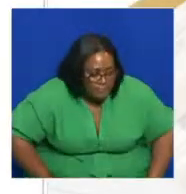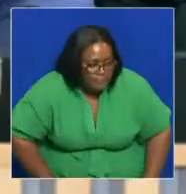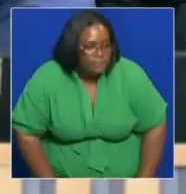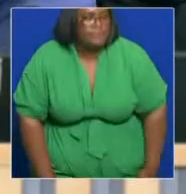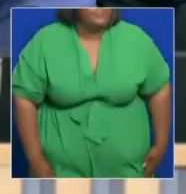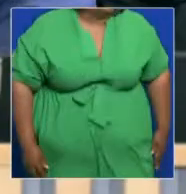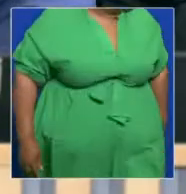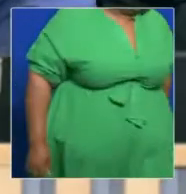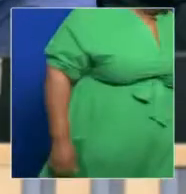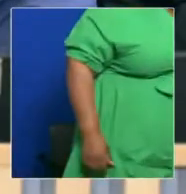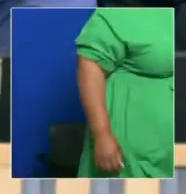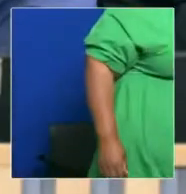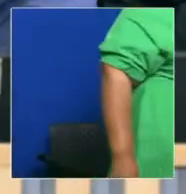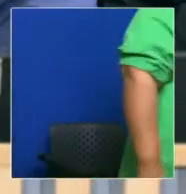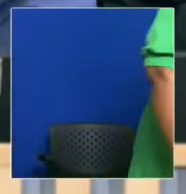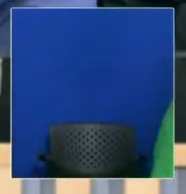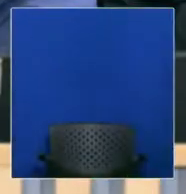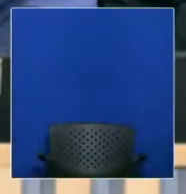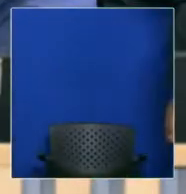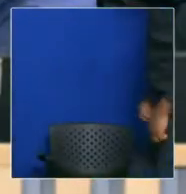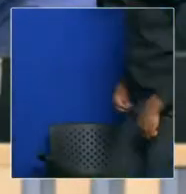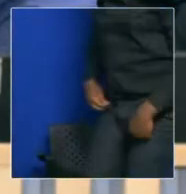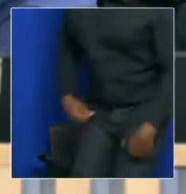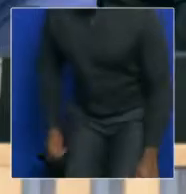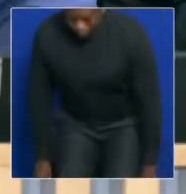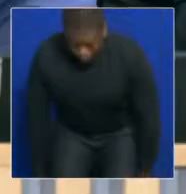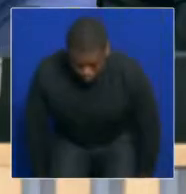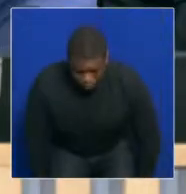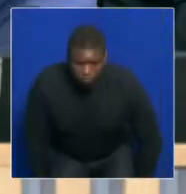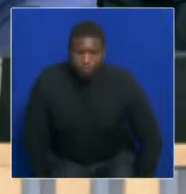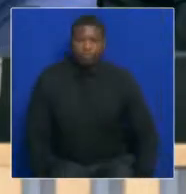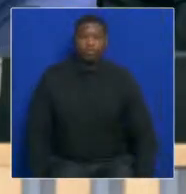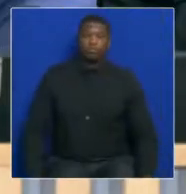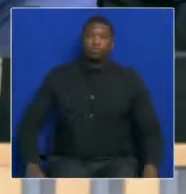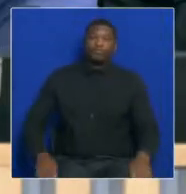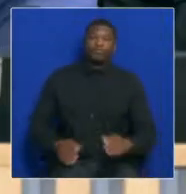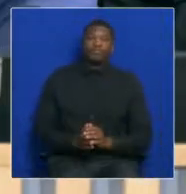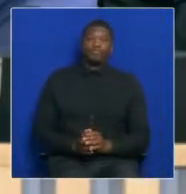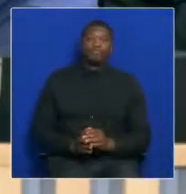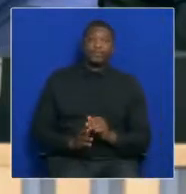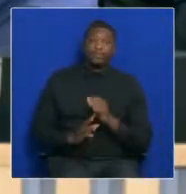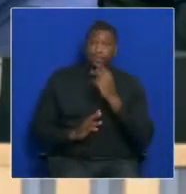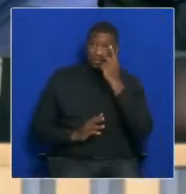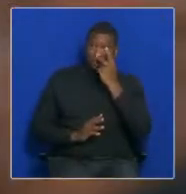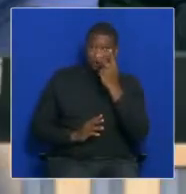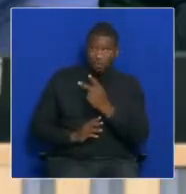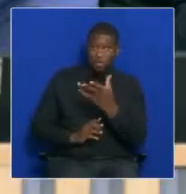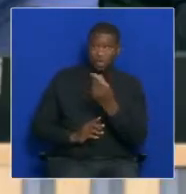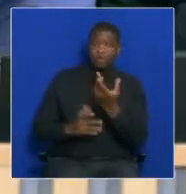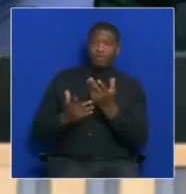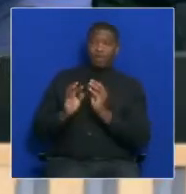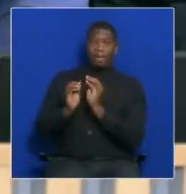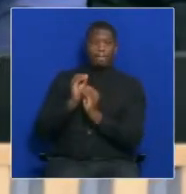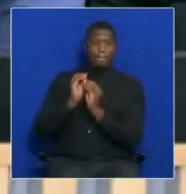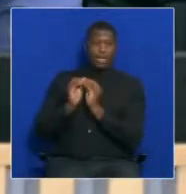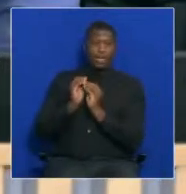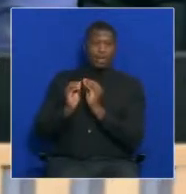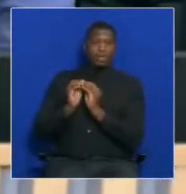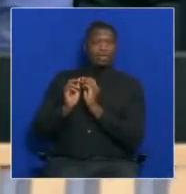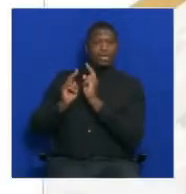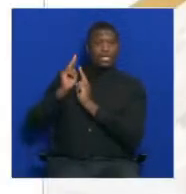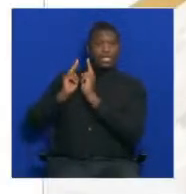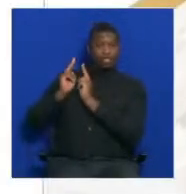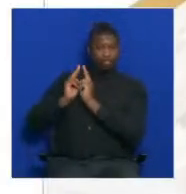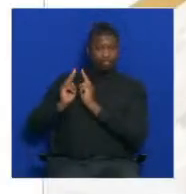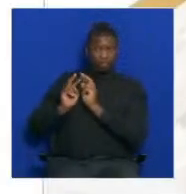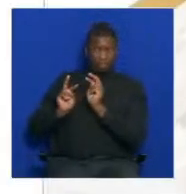Sorry, Just look at your screen. Do you see that there's amendment history, the heading, and version 1